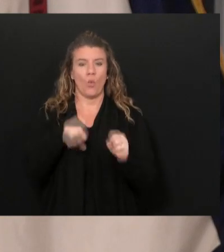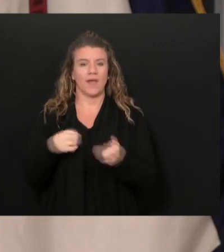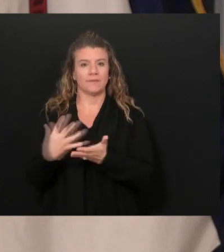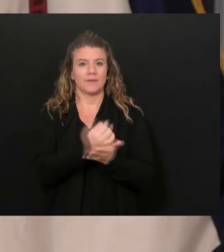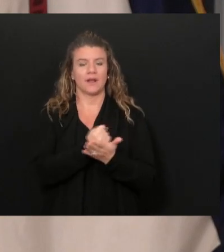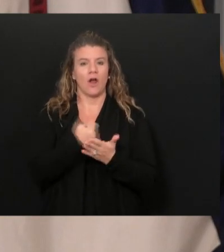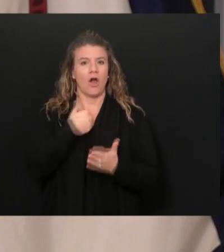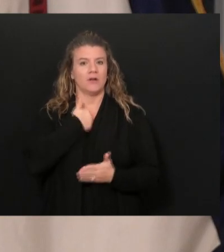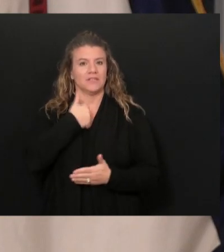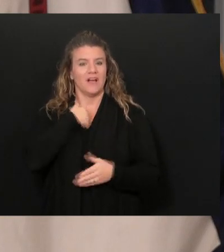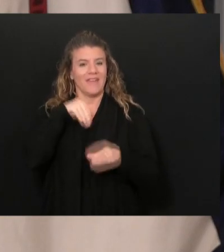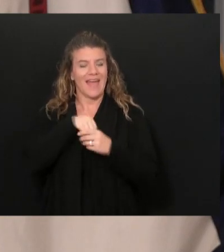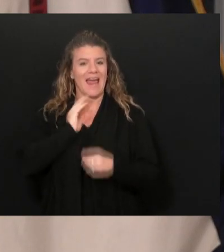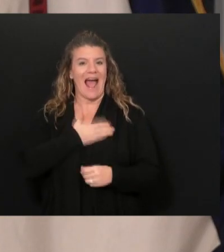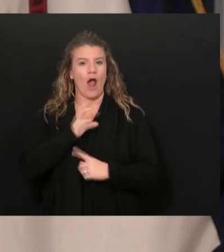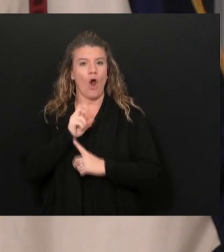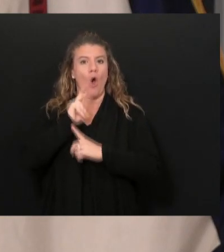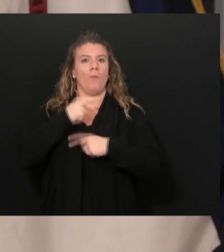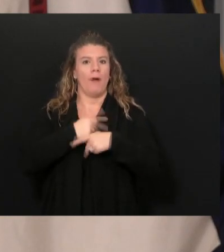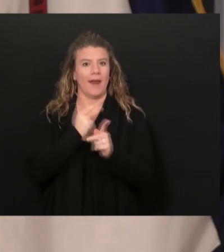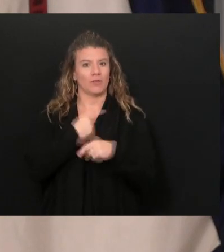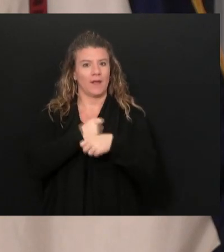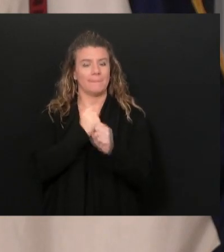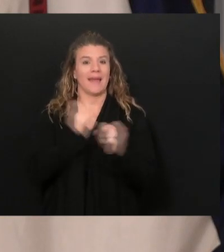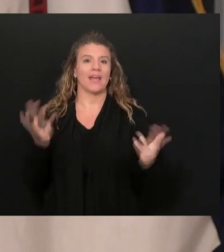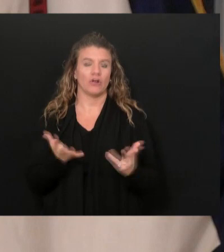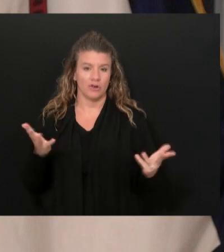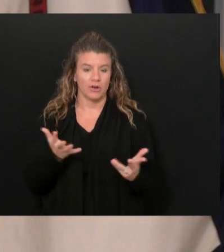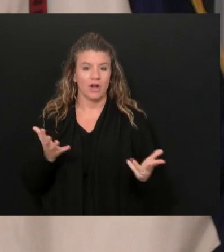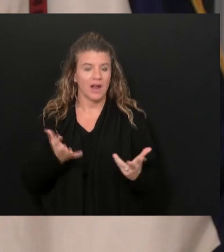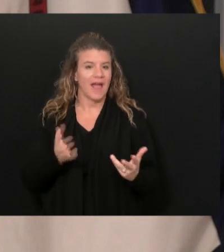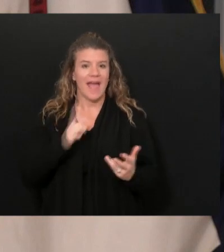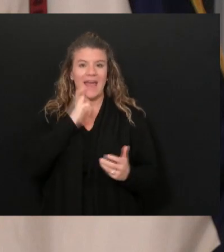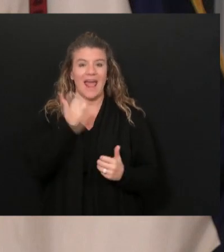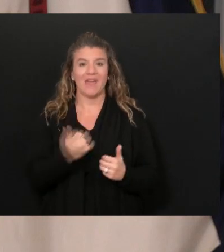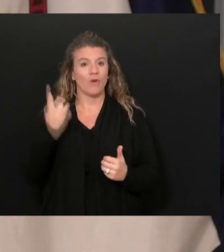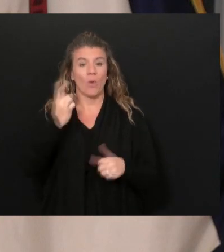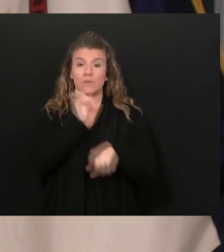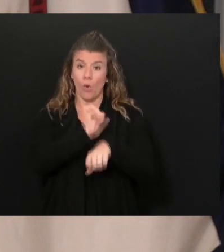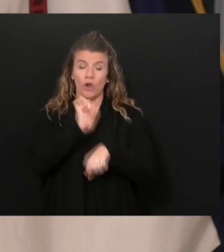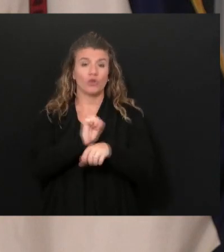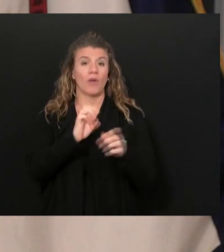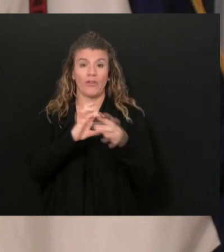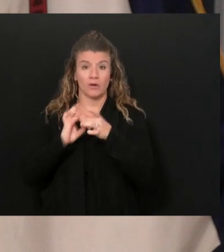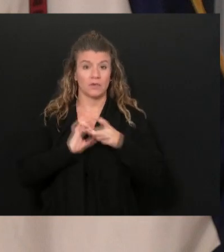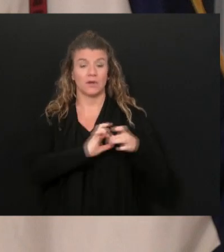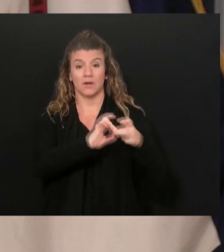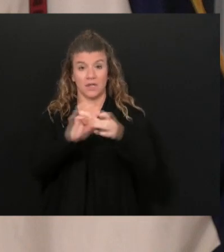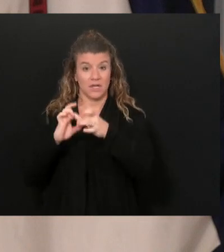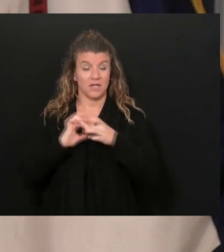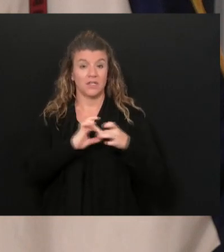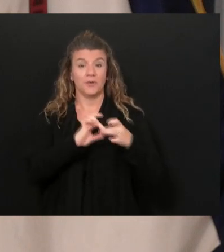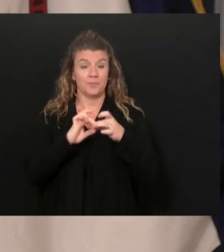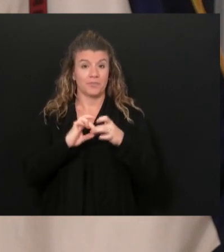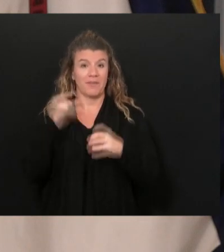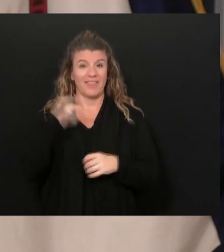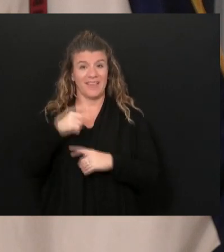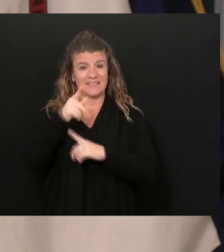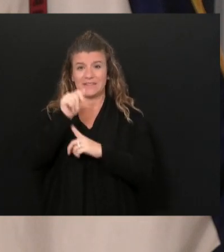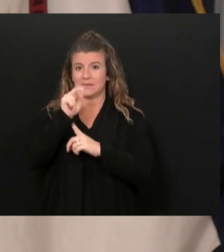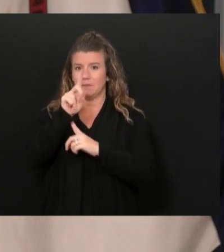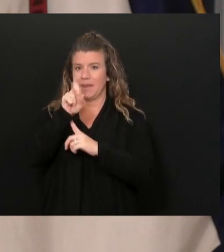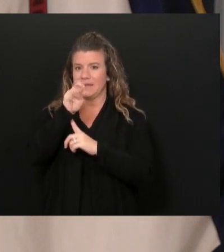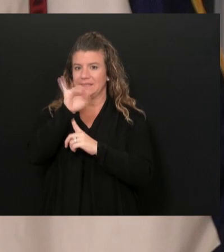within products that we can produce in West Virginia, and everyone's working on that, but this pandemic has